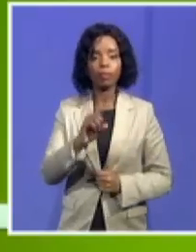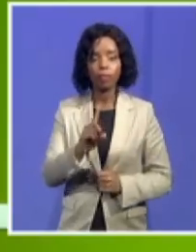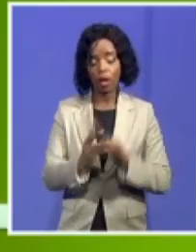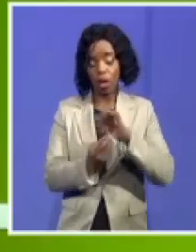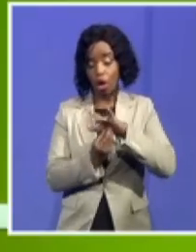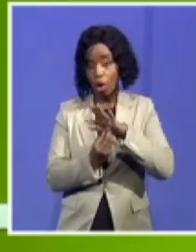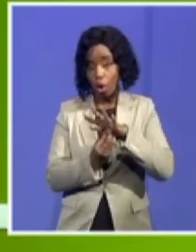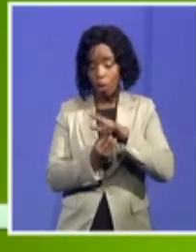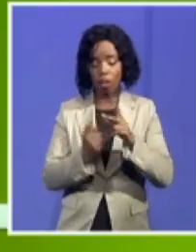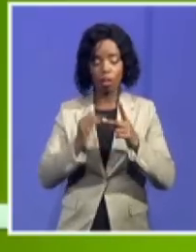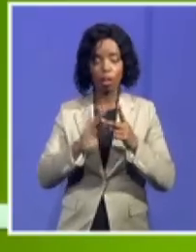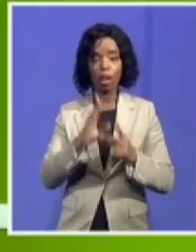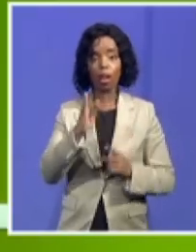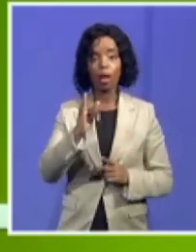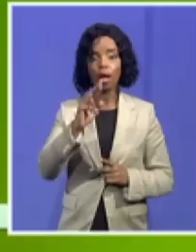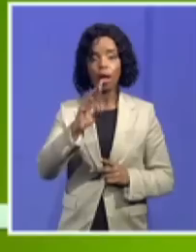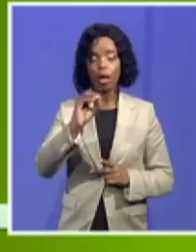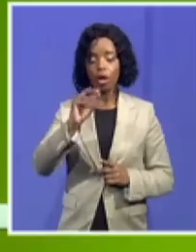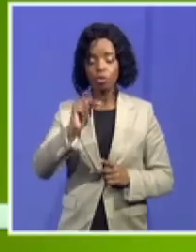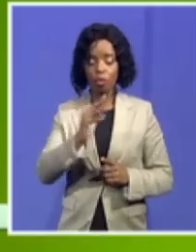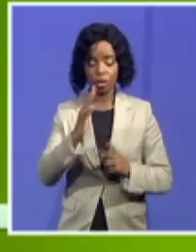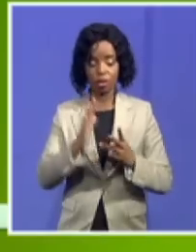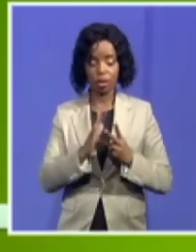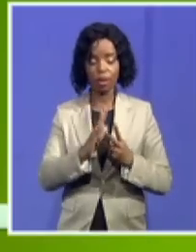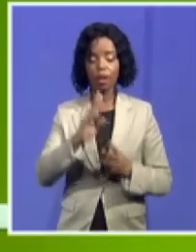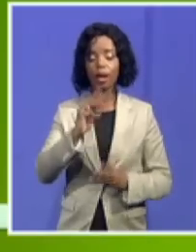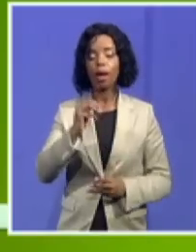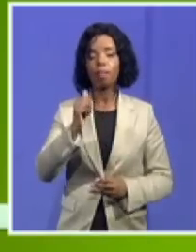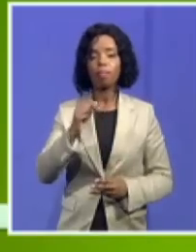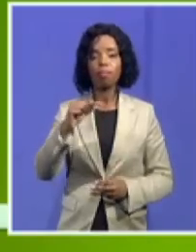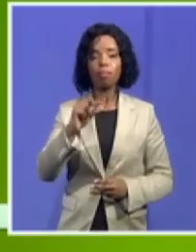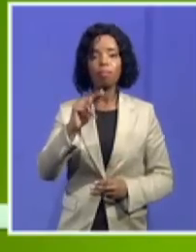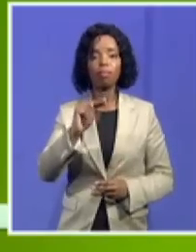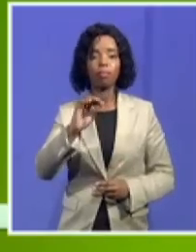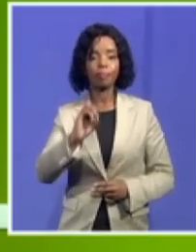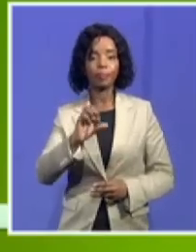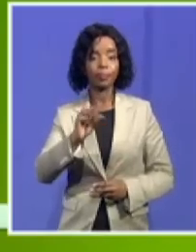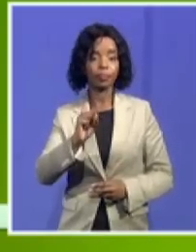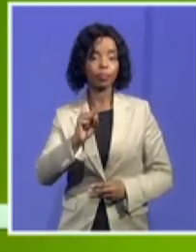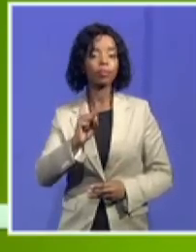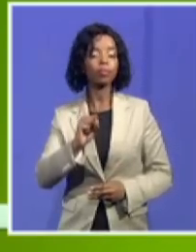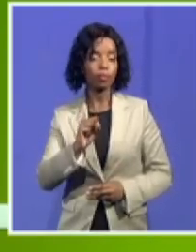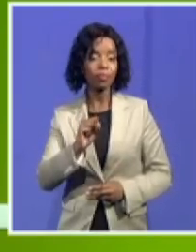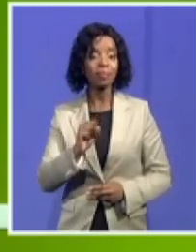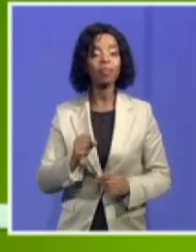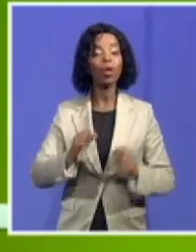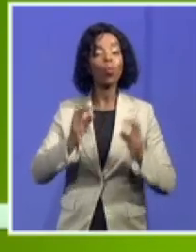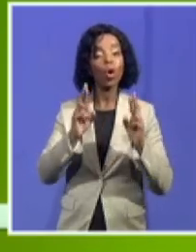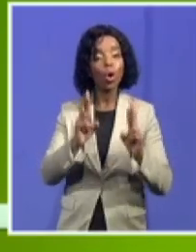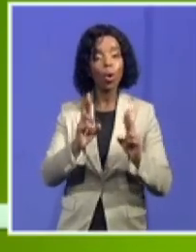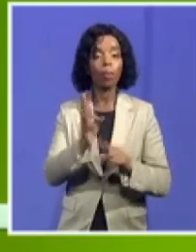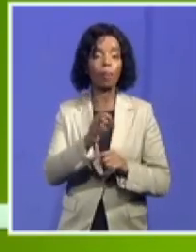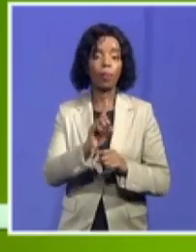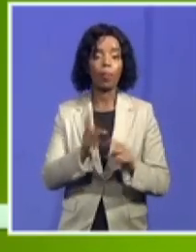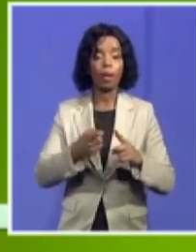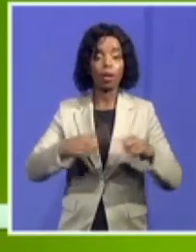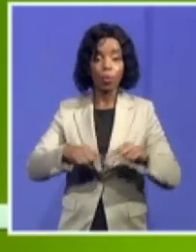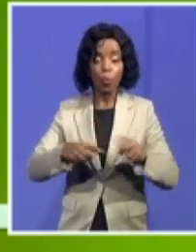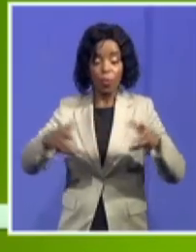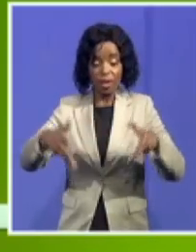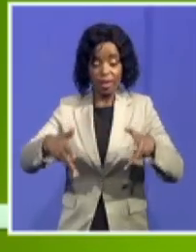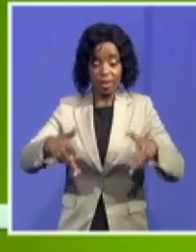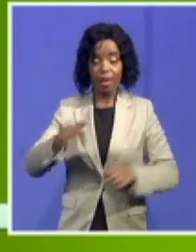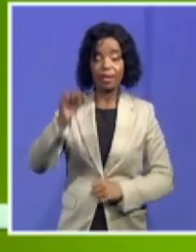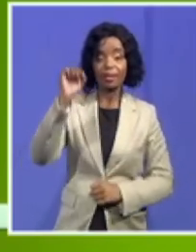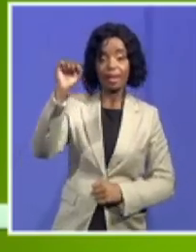manganese lines. We hope that such proposals will be discussed at this Indaba,